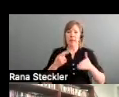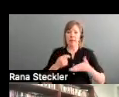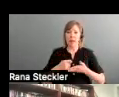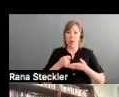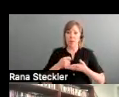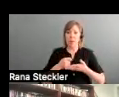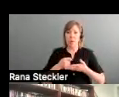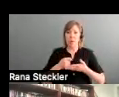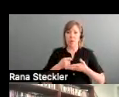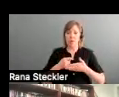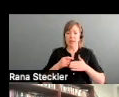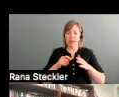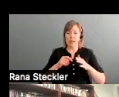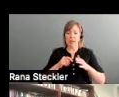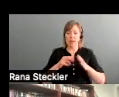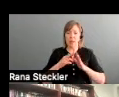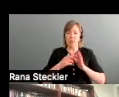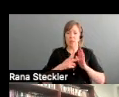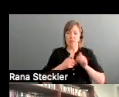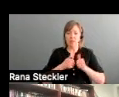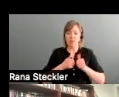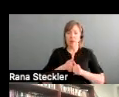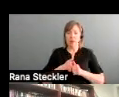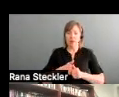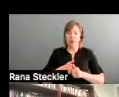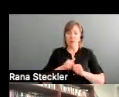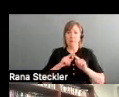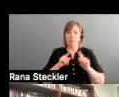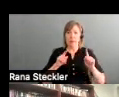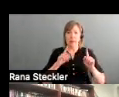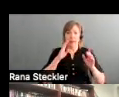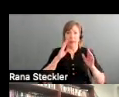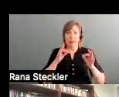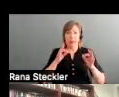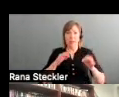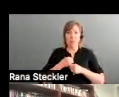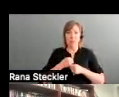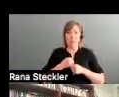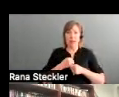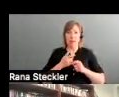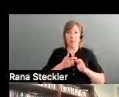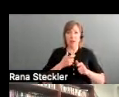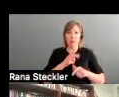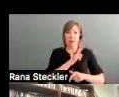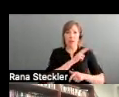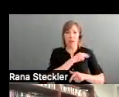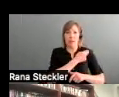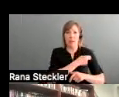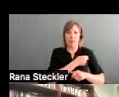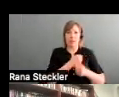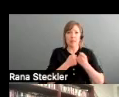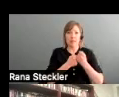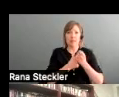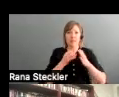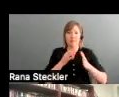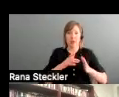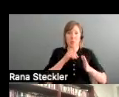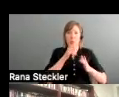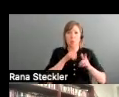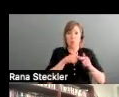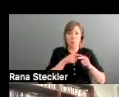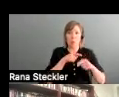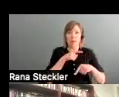therapeutic regime of the hospital, but also the decisions made by the hospital's founders when they